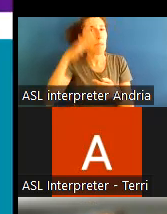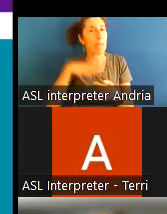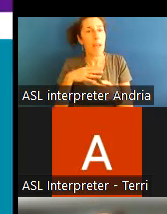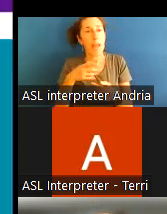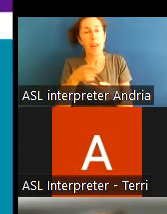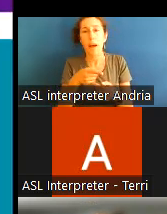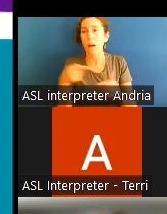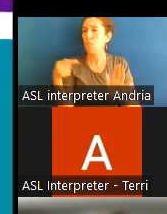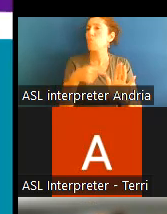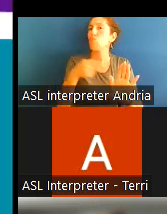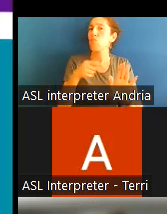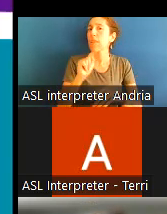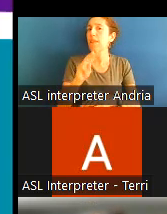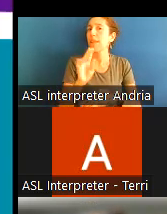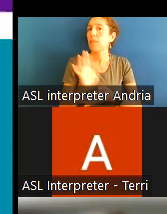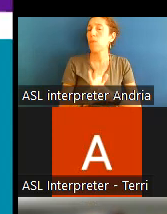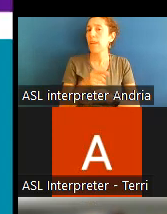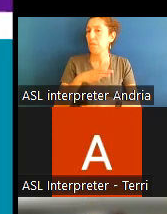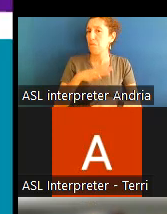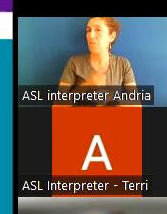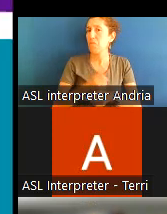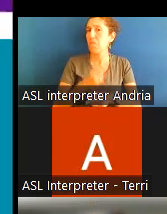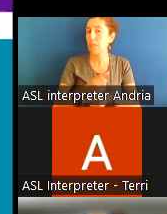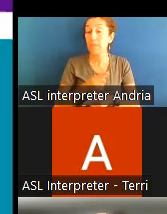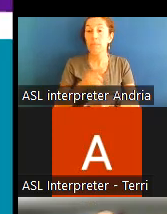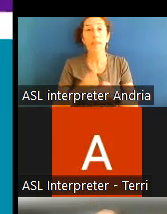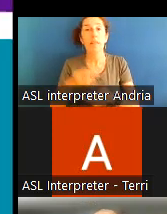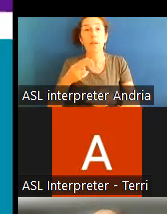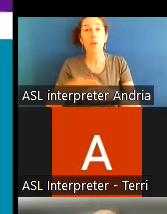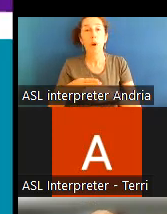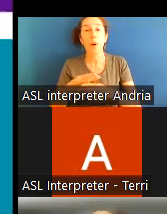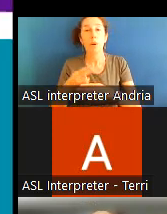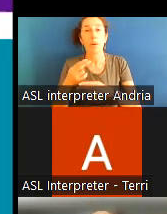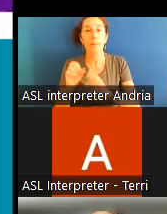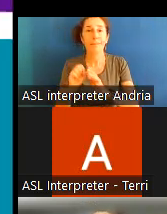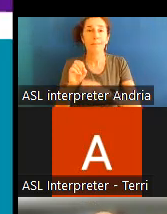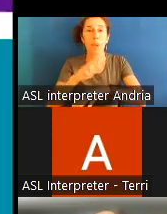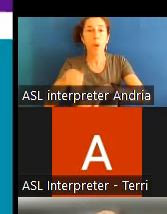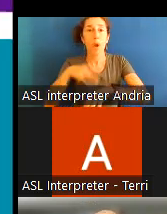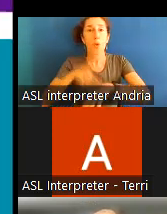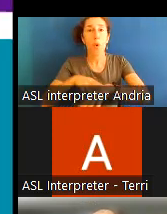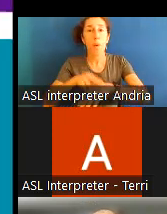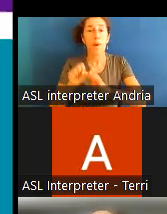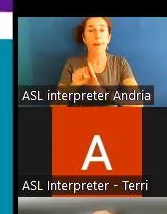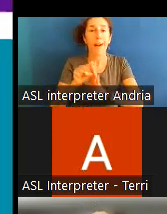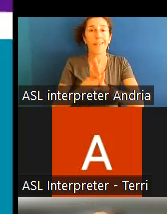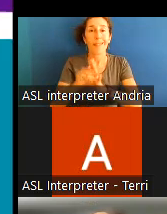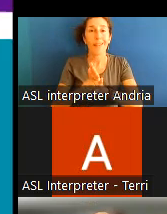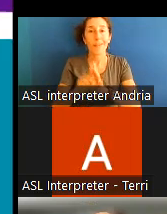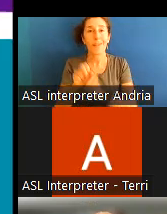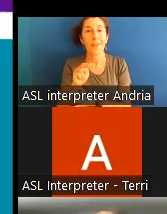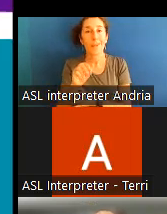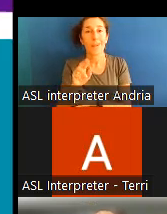the normalization of violence that Angel Campbell does. And it's